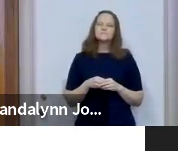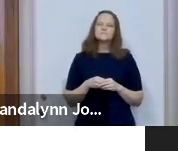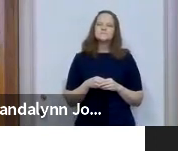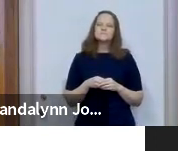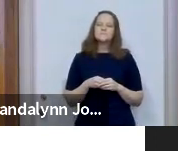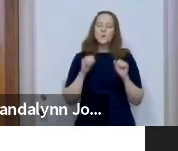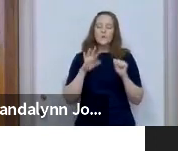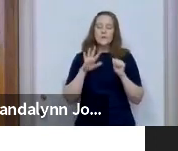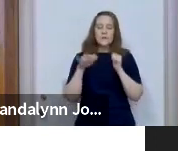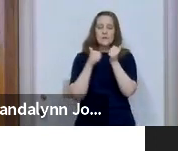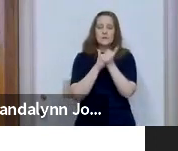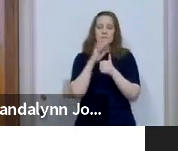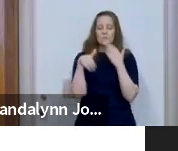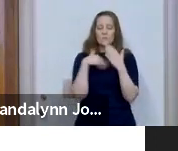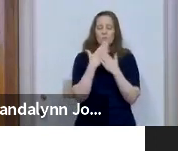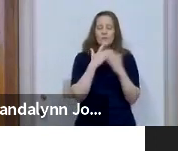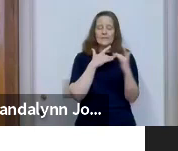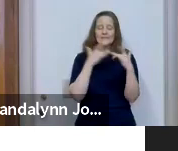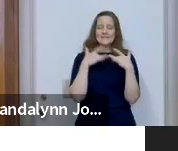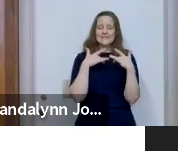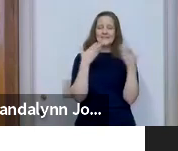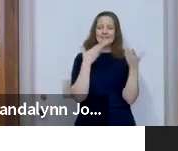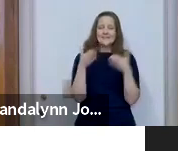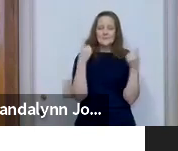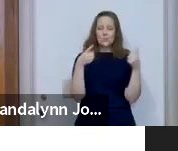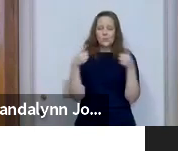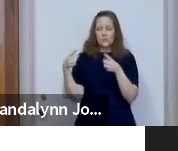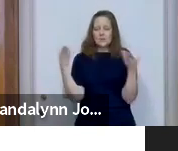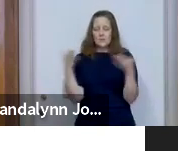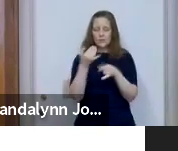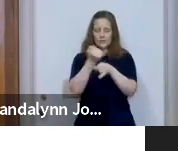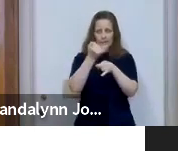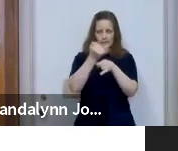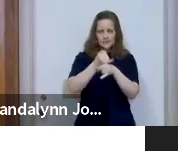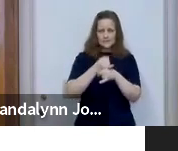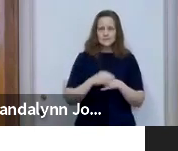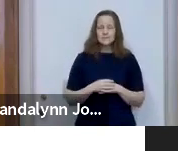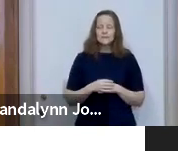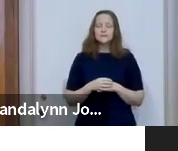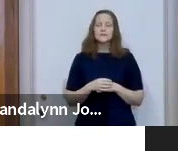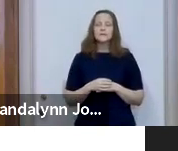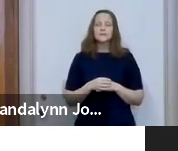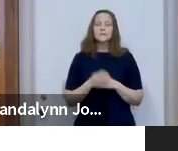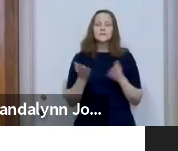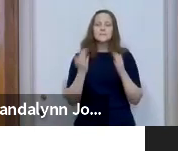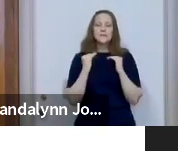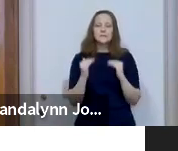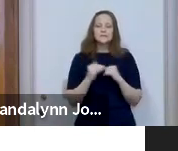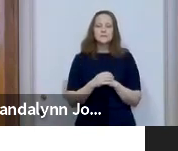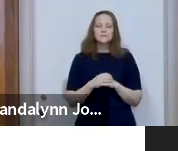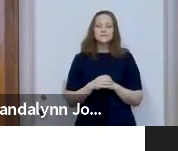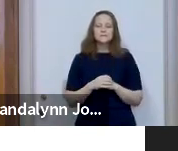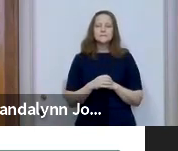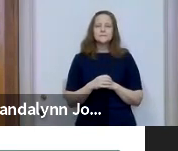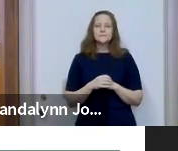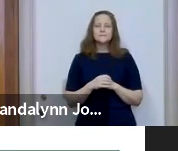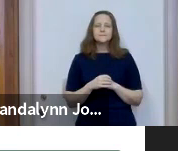update everybody on all the exciting things that have been going on here on campus. Next slide.